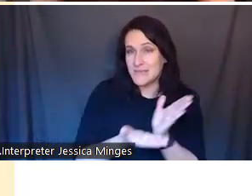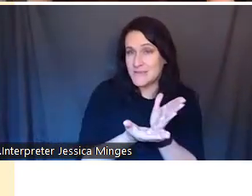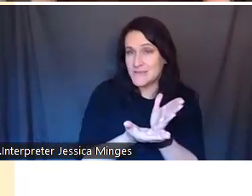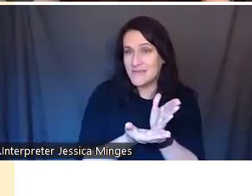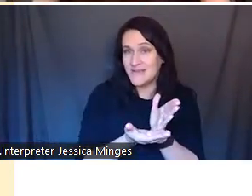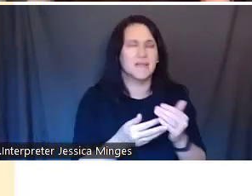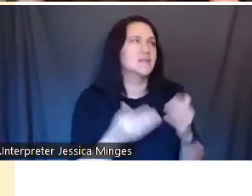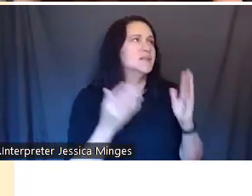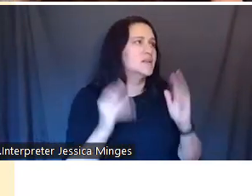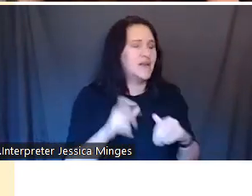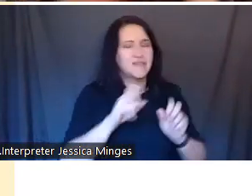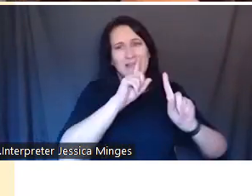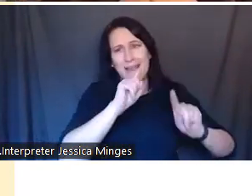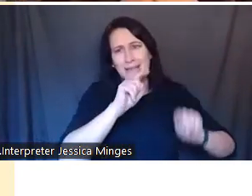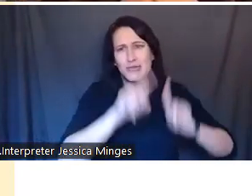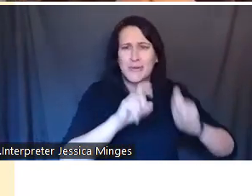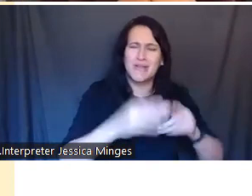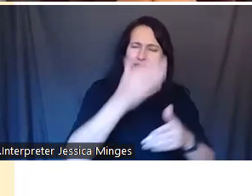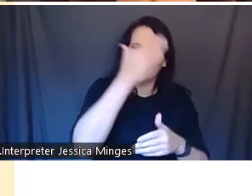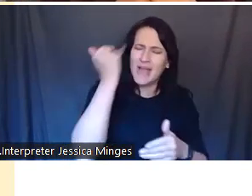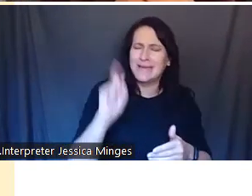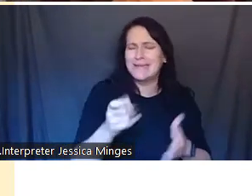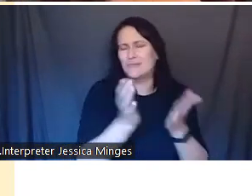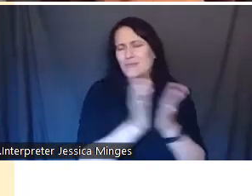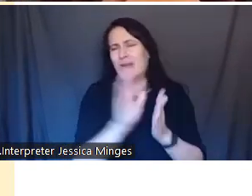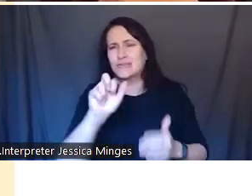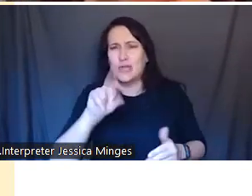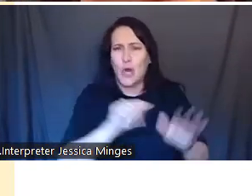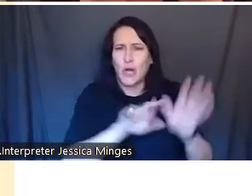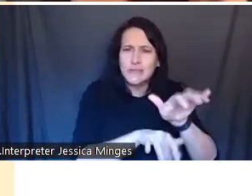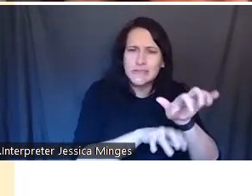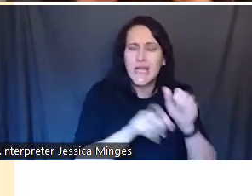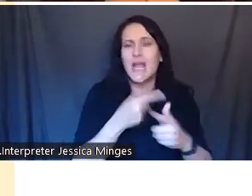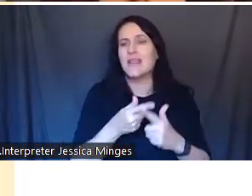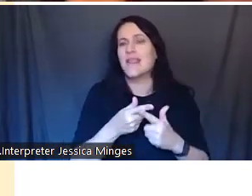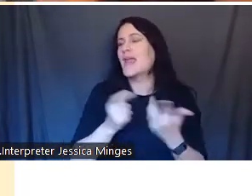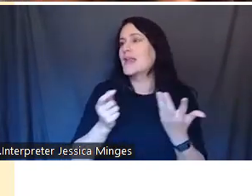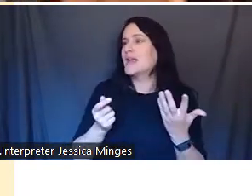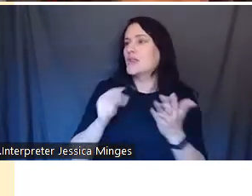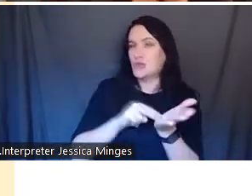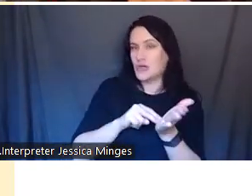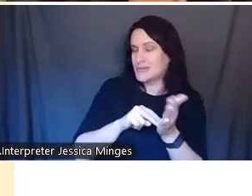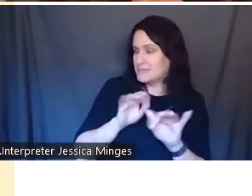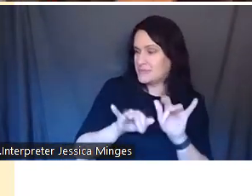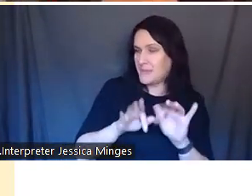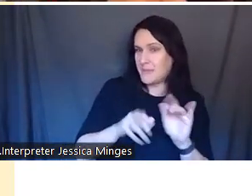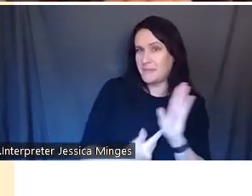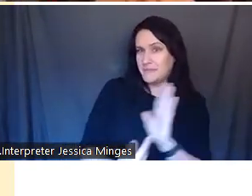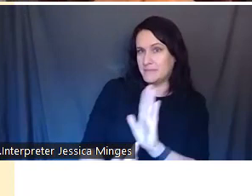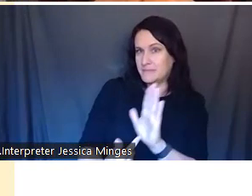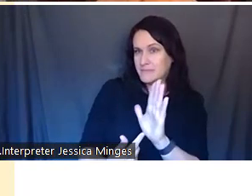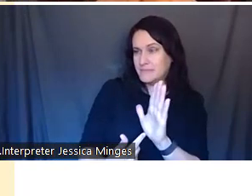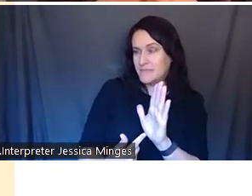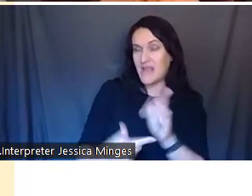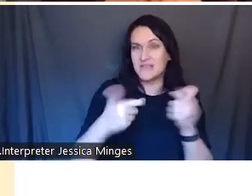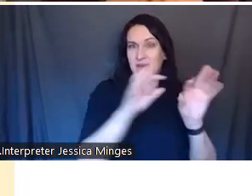answer all these questions. Why didn't I think to have CART? And then the nurse typed something, turned it around, and in these large